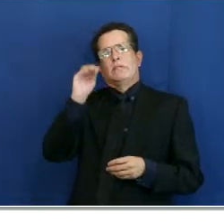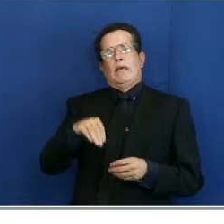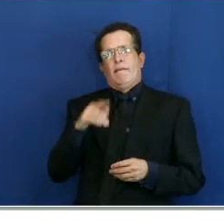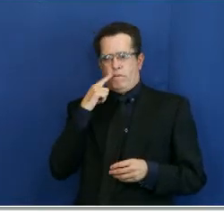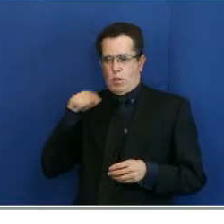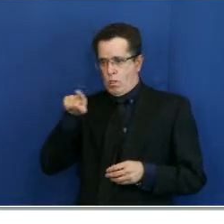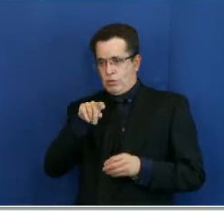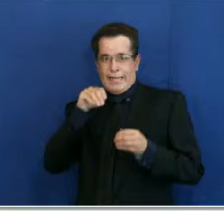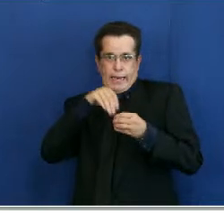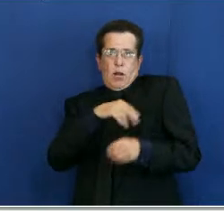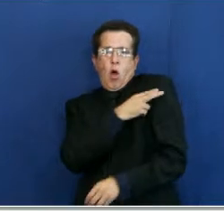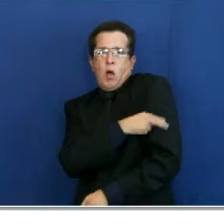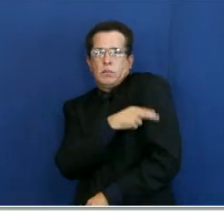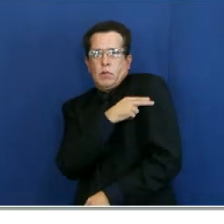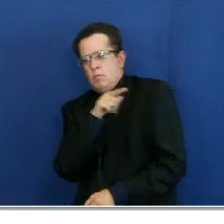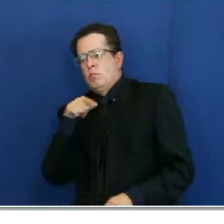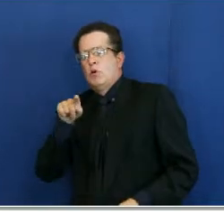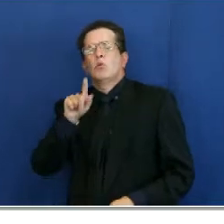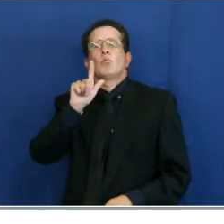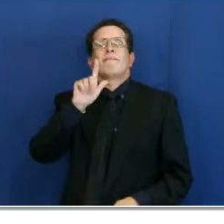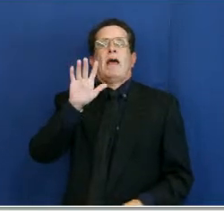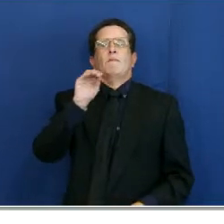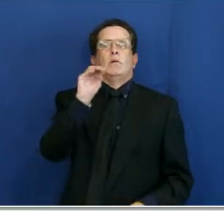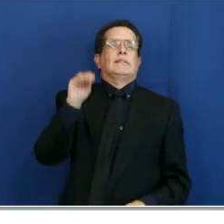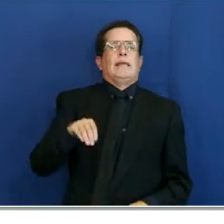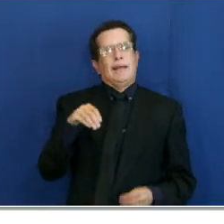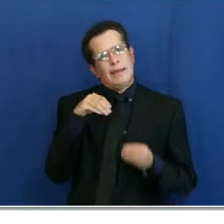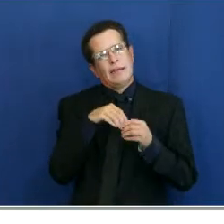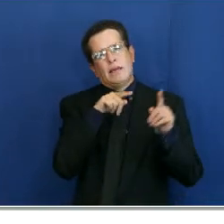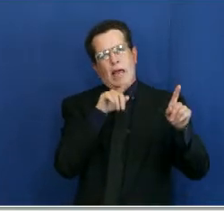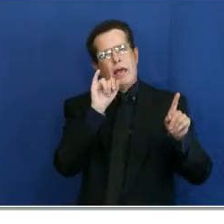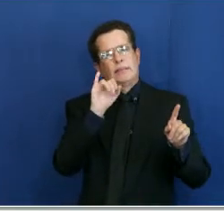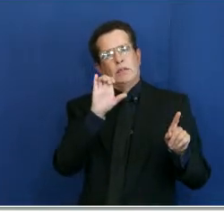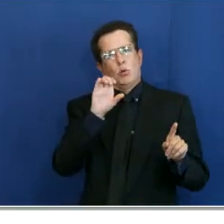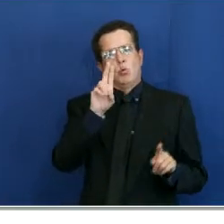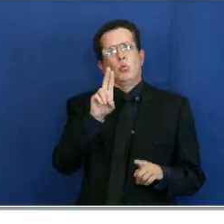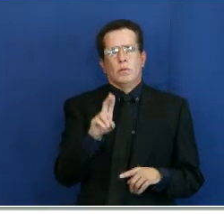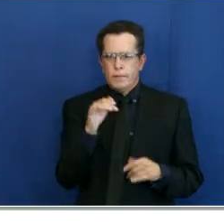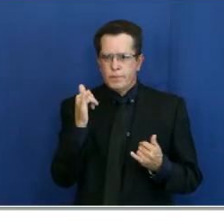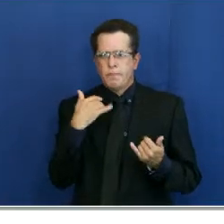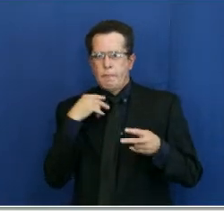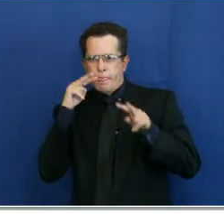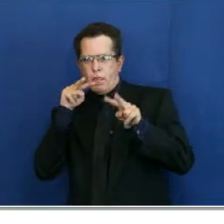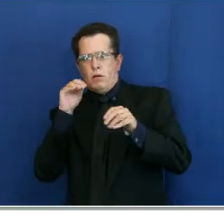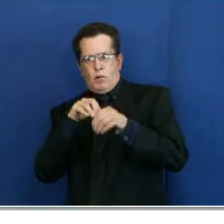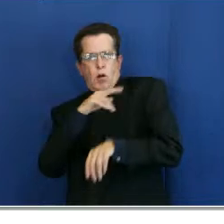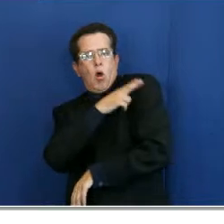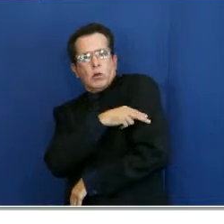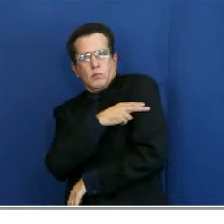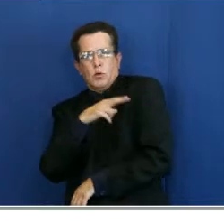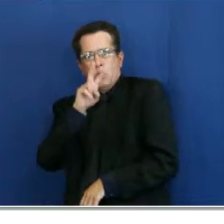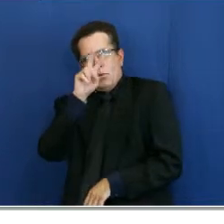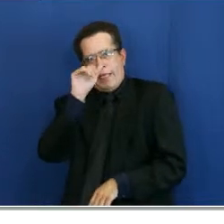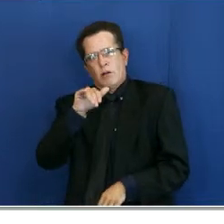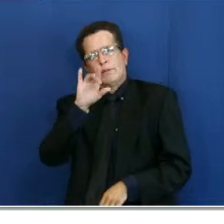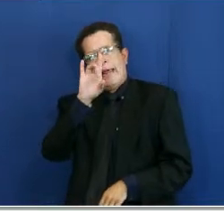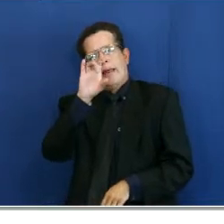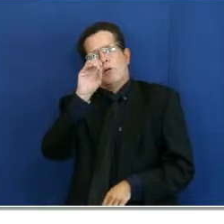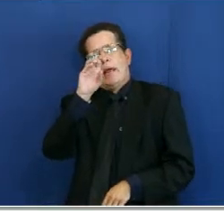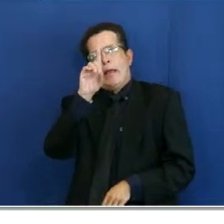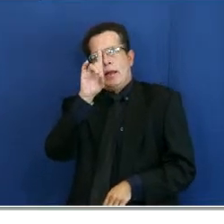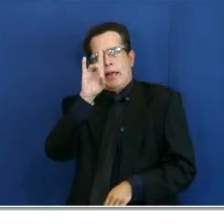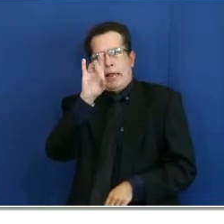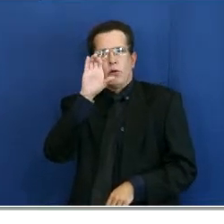were hospitalized. Now, when we talk further about hospitalization, the 2,809 hospitalizations,